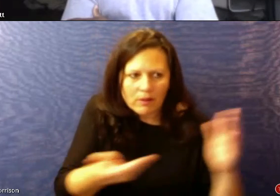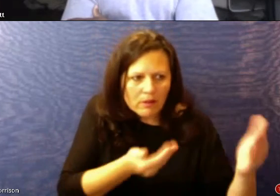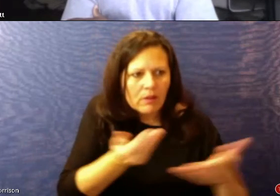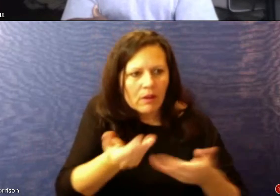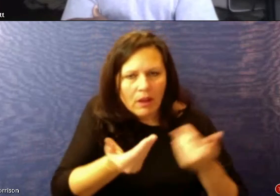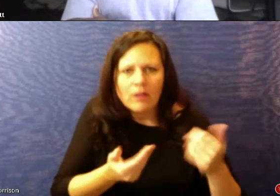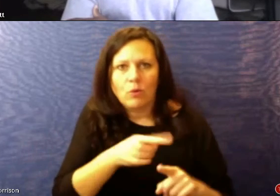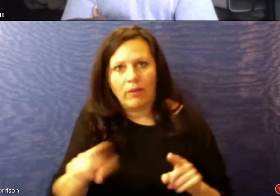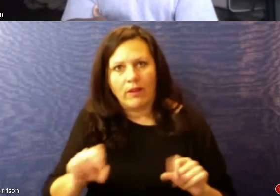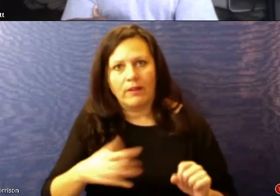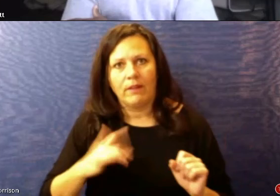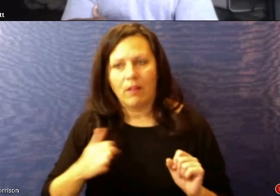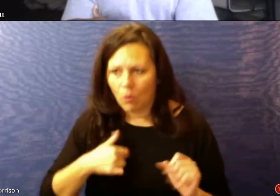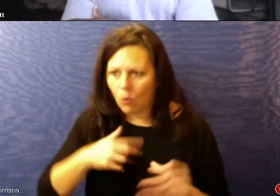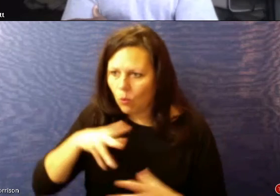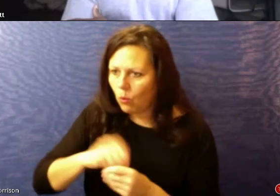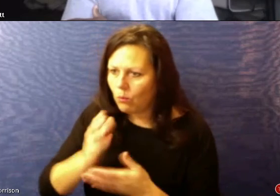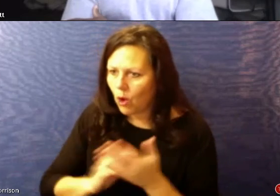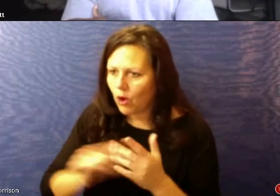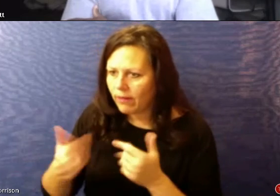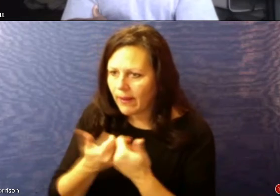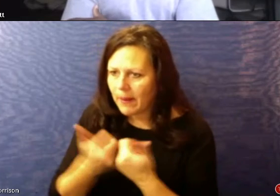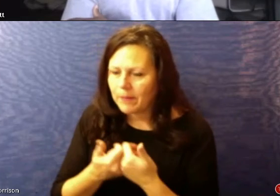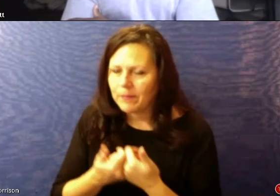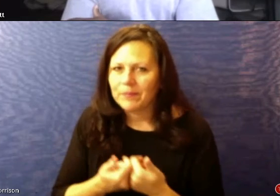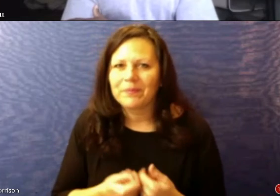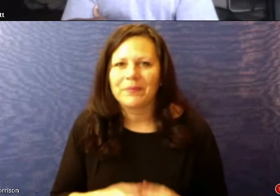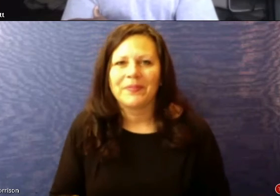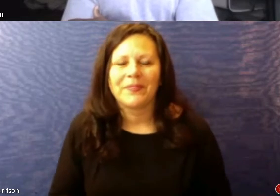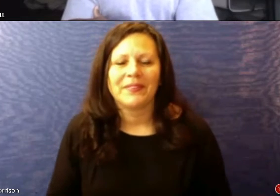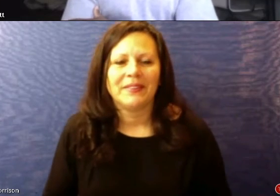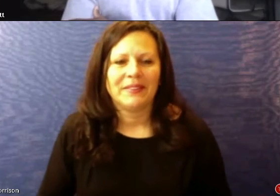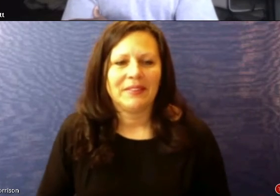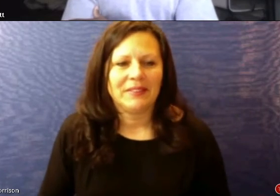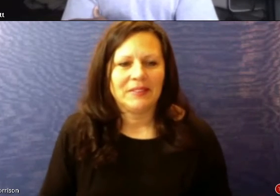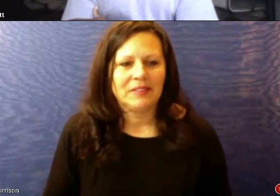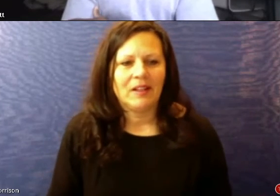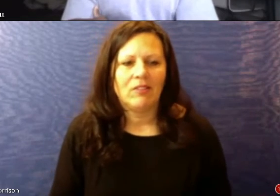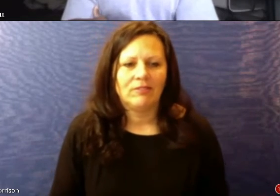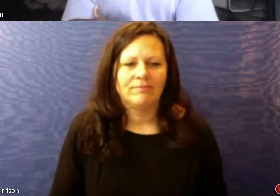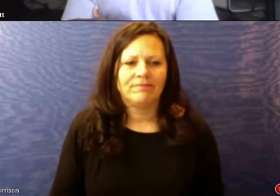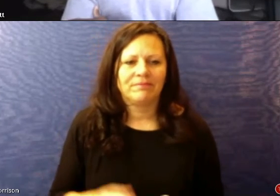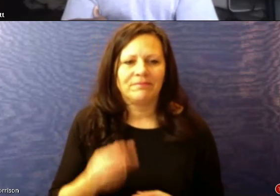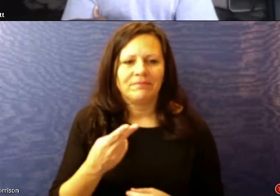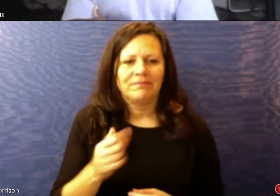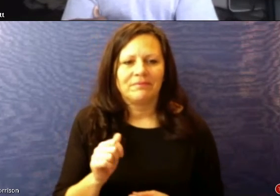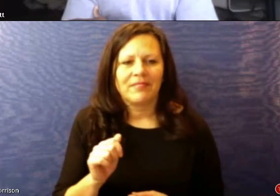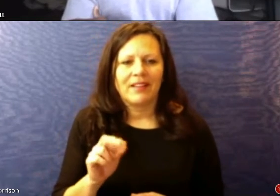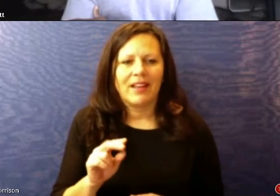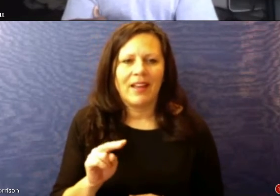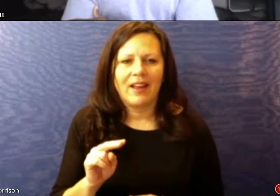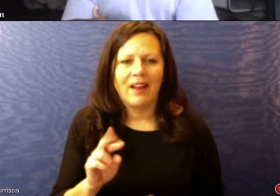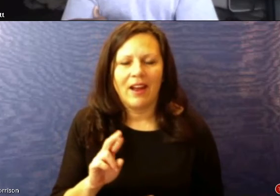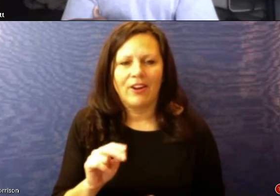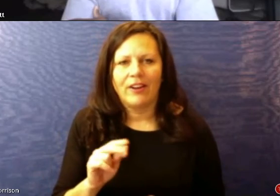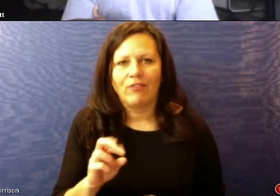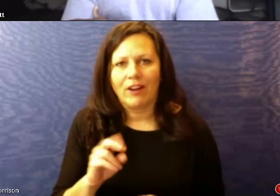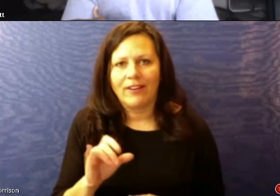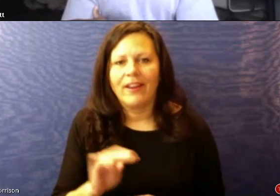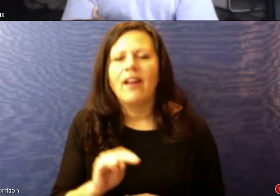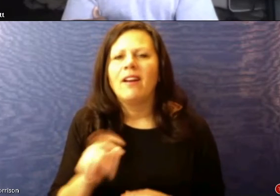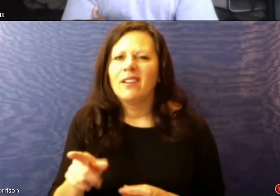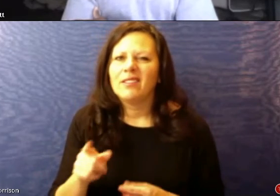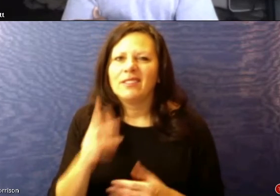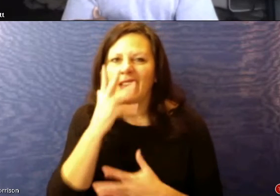game. That's fantastic. So we are out of time, and I want to thank you, Brian Blake and Jeff